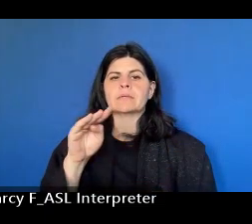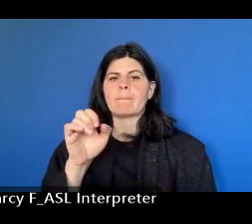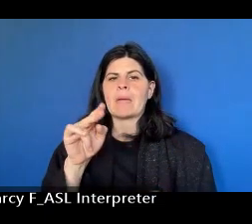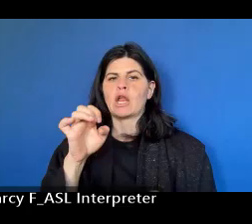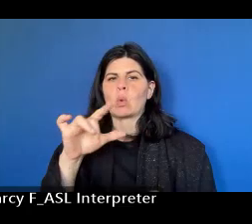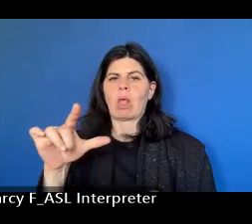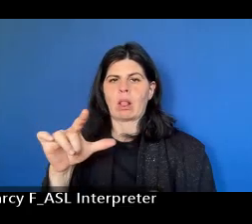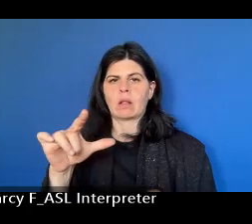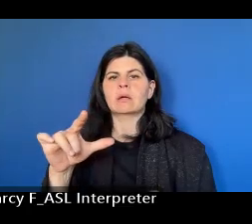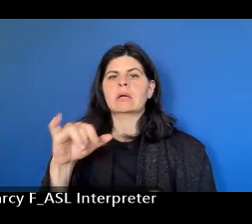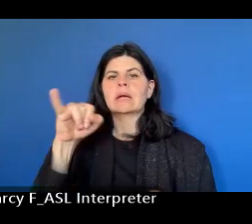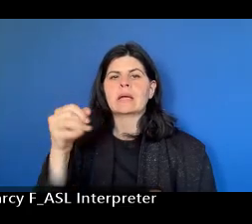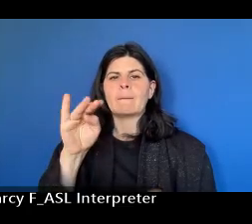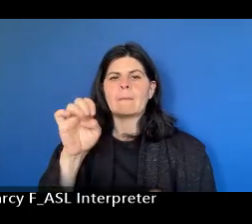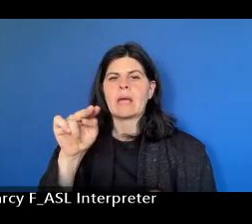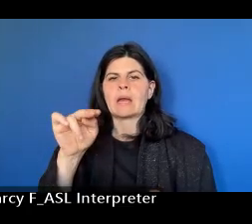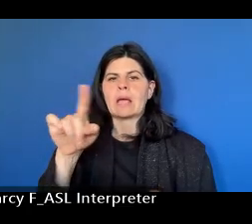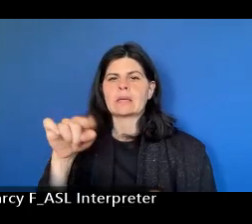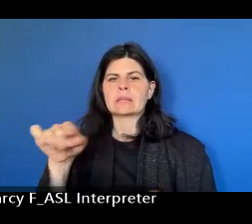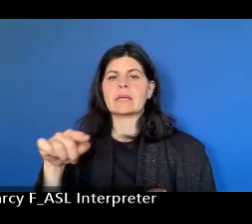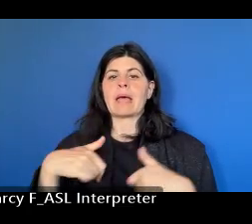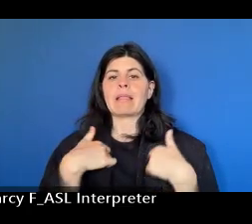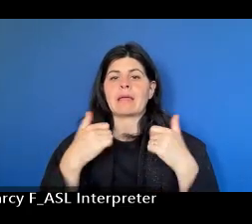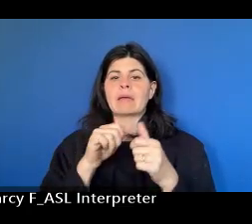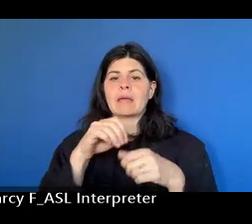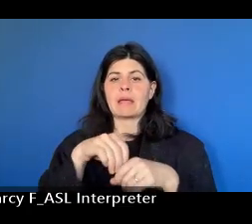live in Visalia, California, which is in the Central Valley.